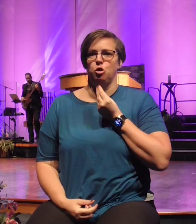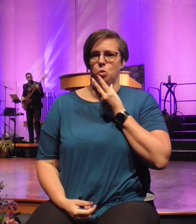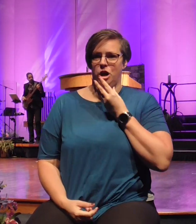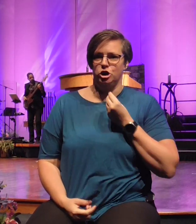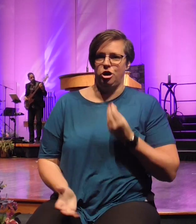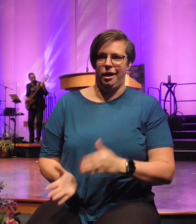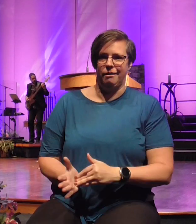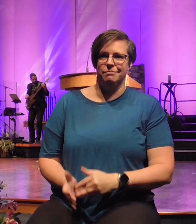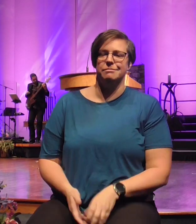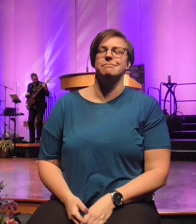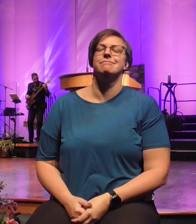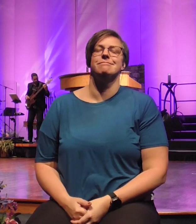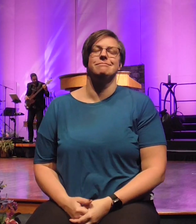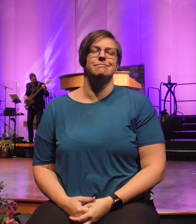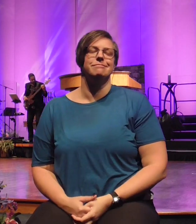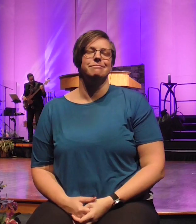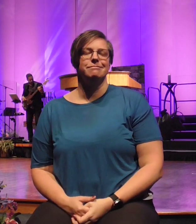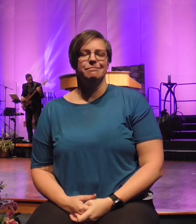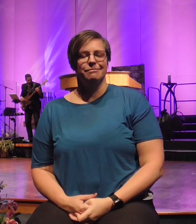Vasuli Migdash